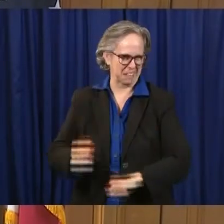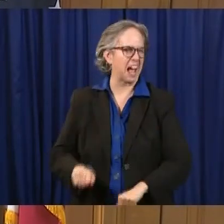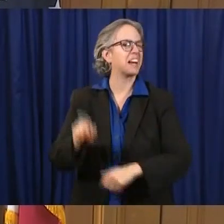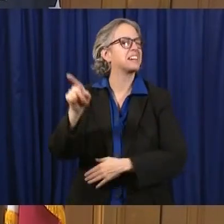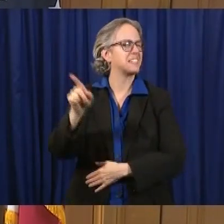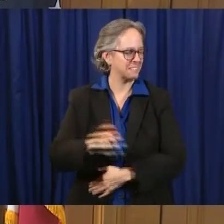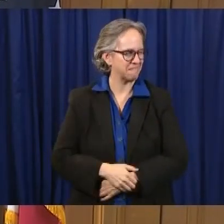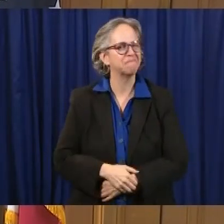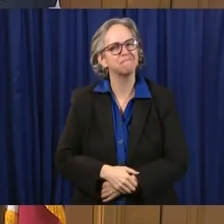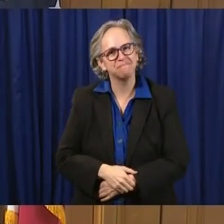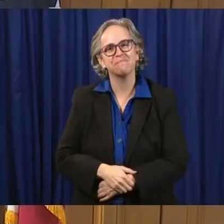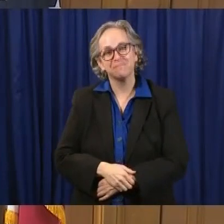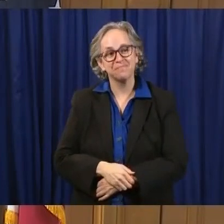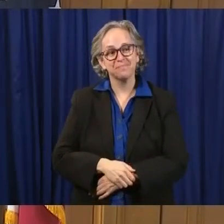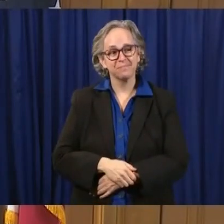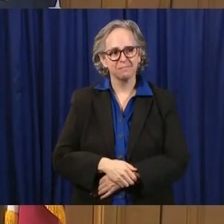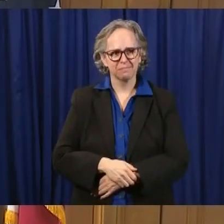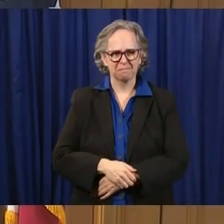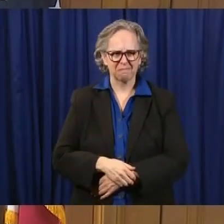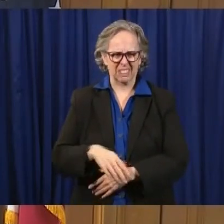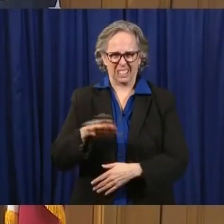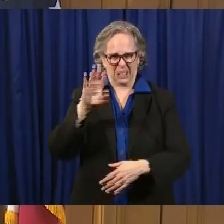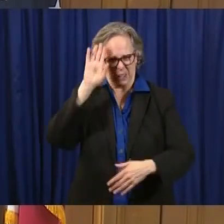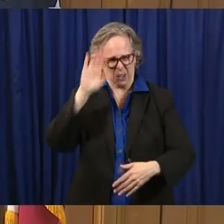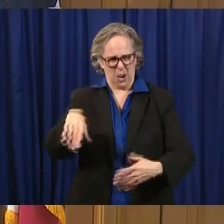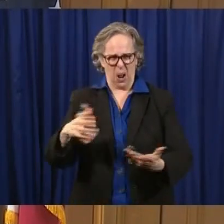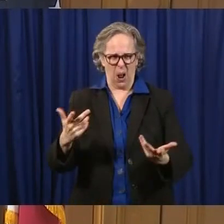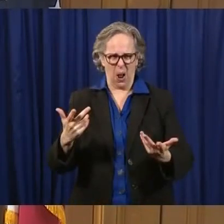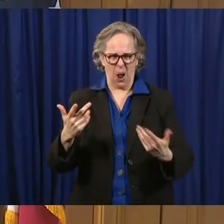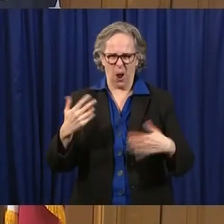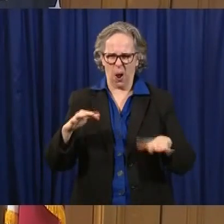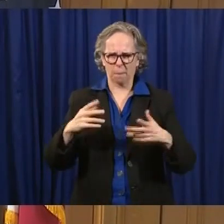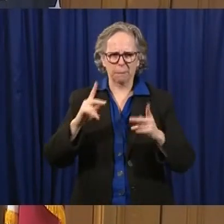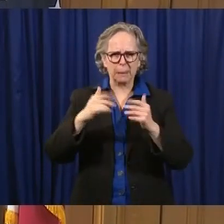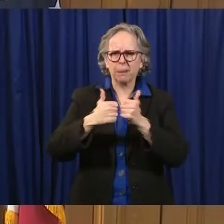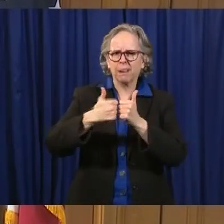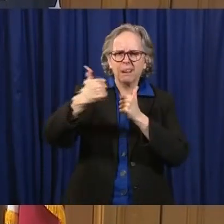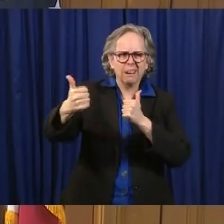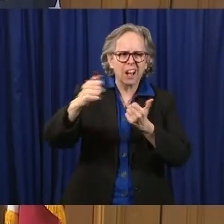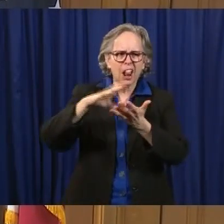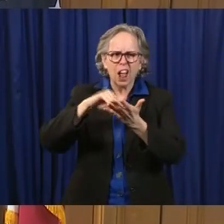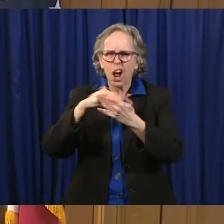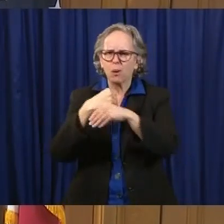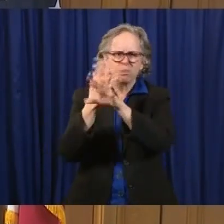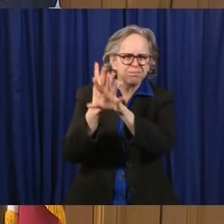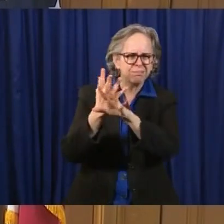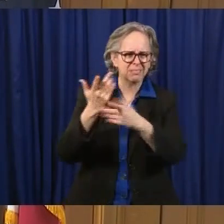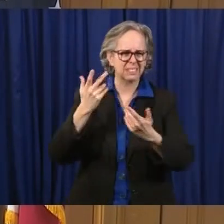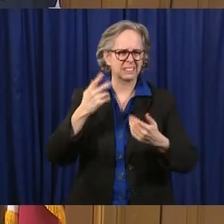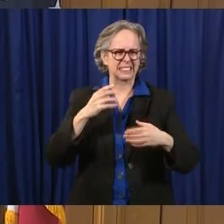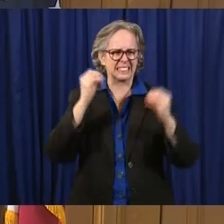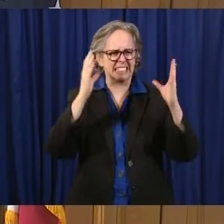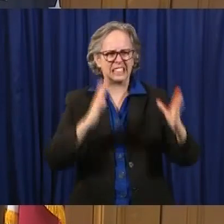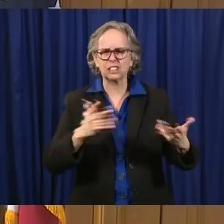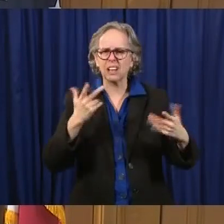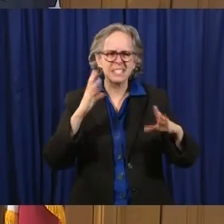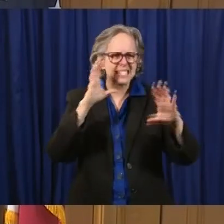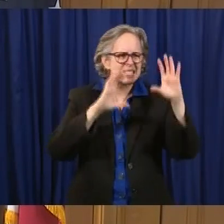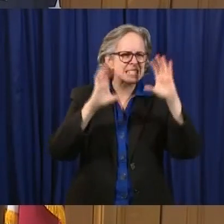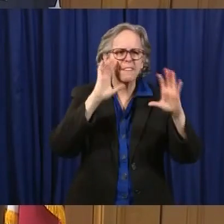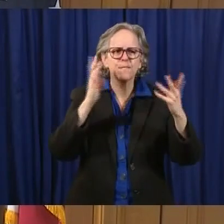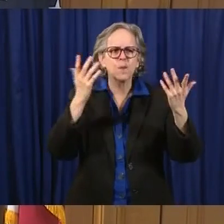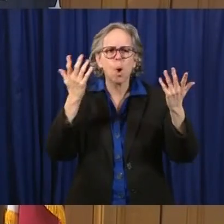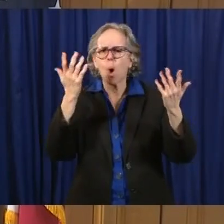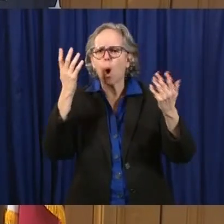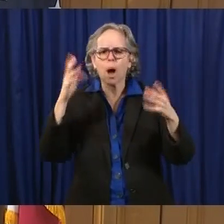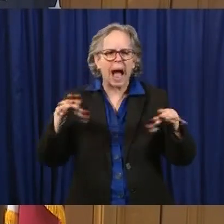during this time of remote learning that families and teachers are looking for educational activities that kids can do at home.